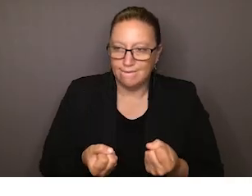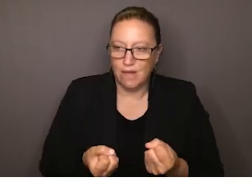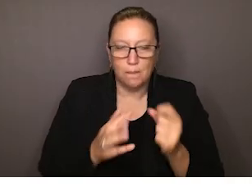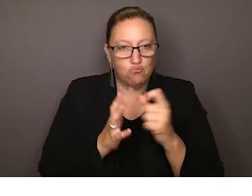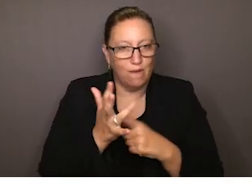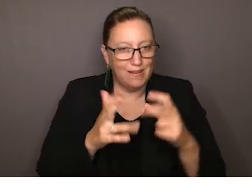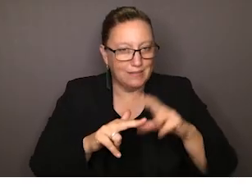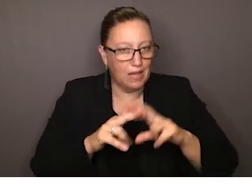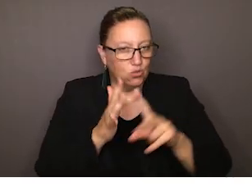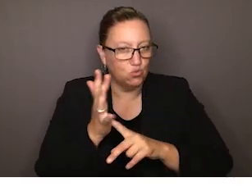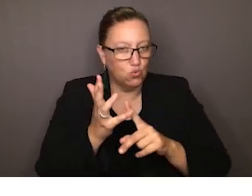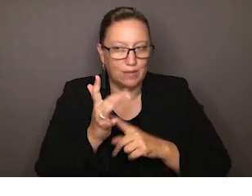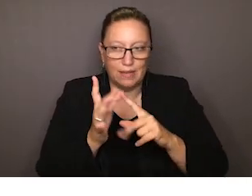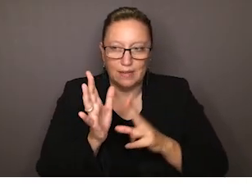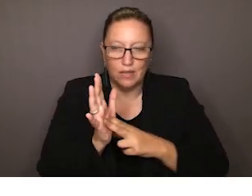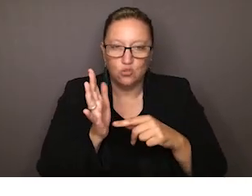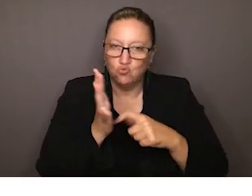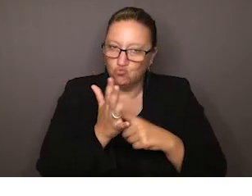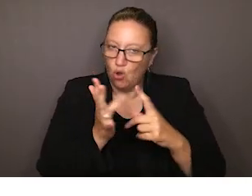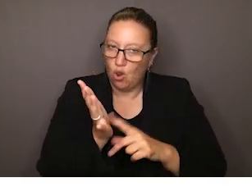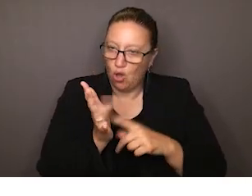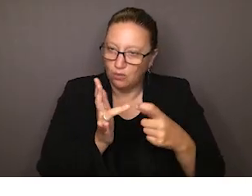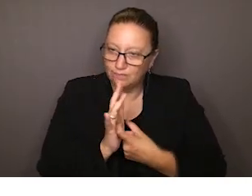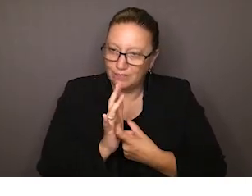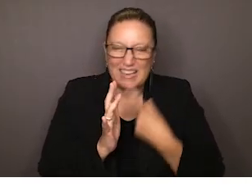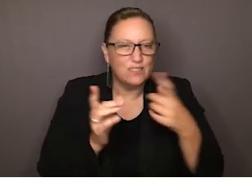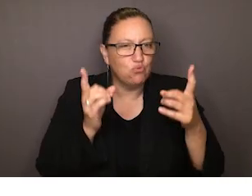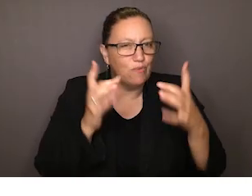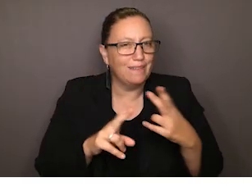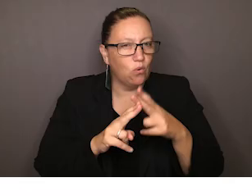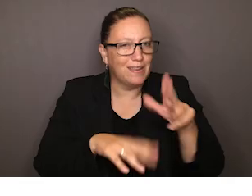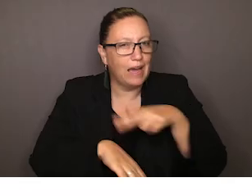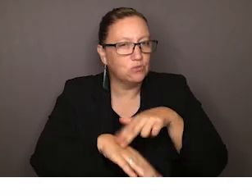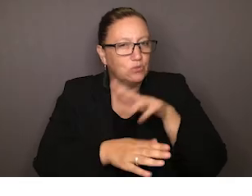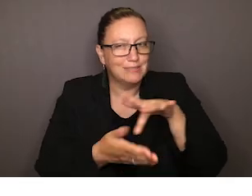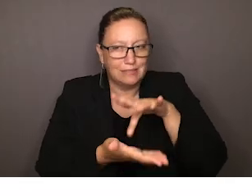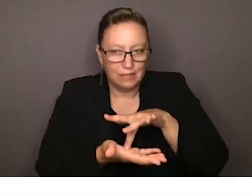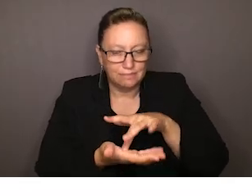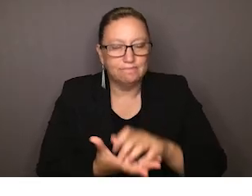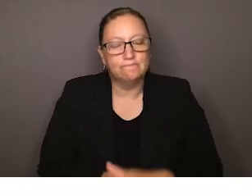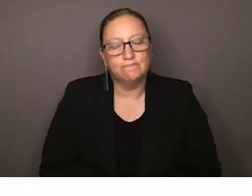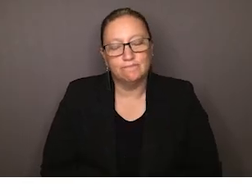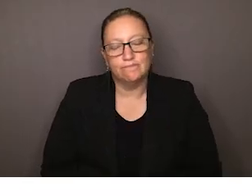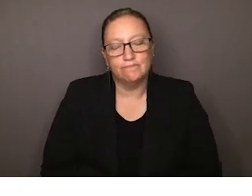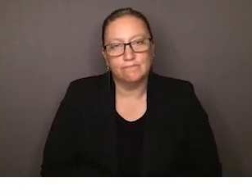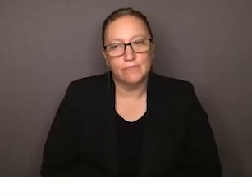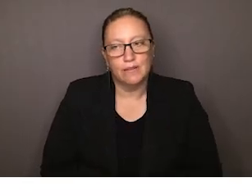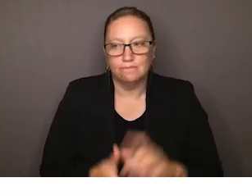joined by Professor Julian Troller, the director of the center,